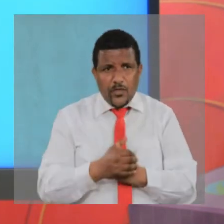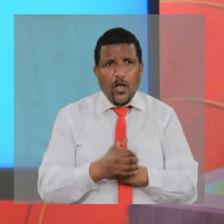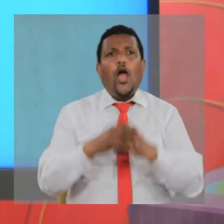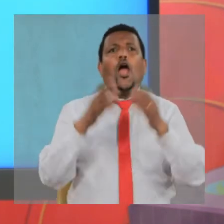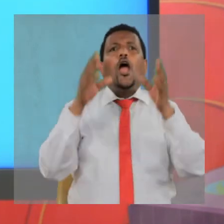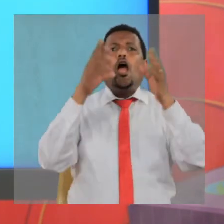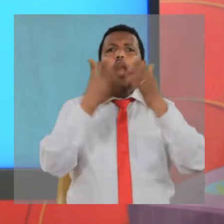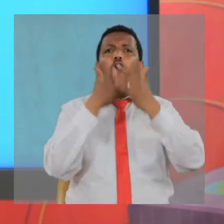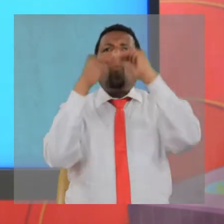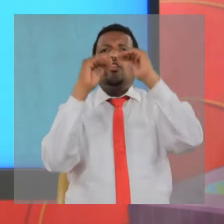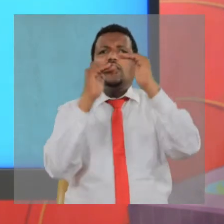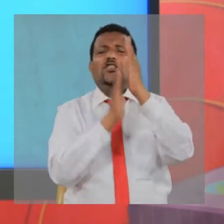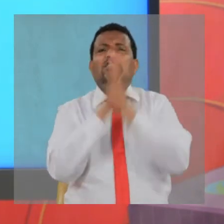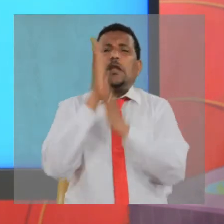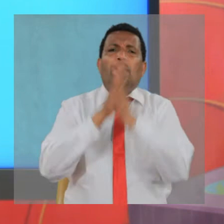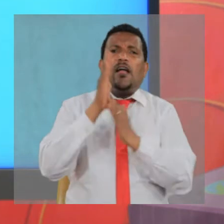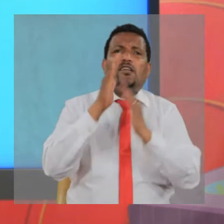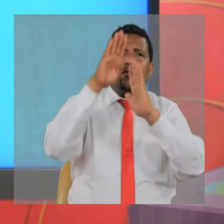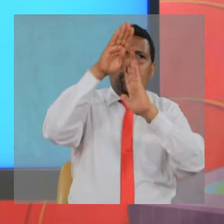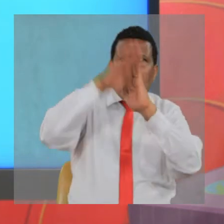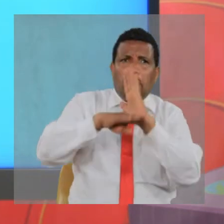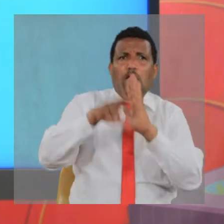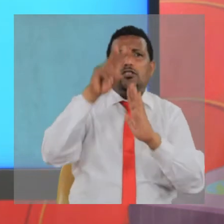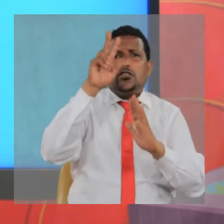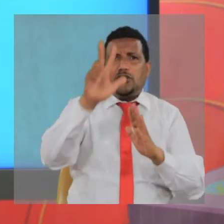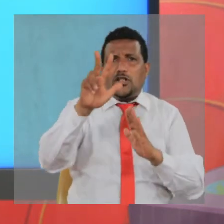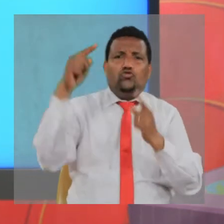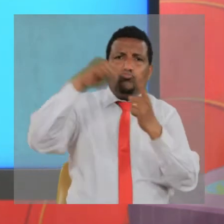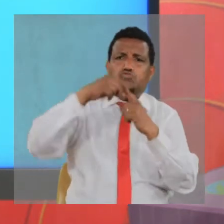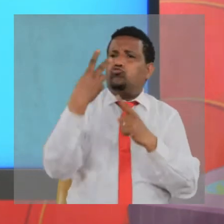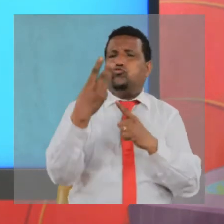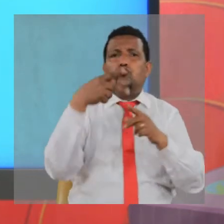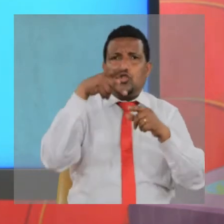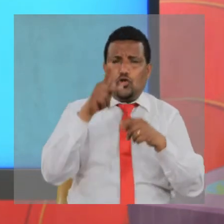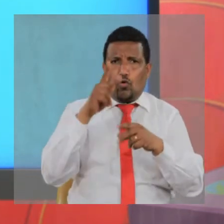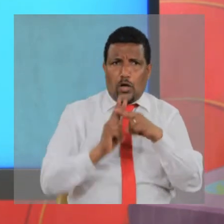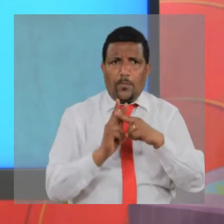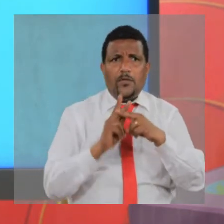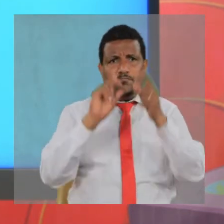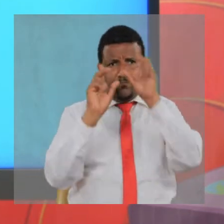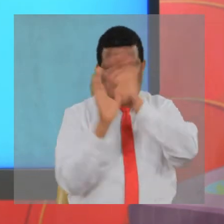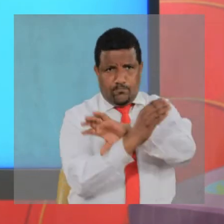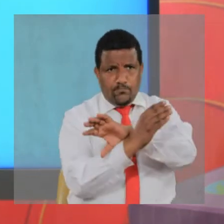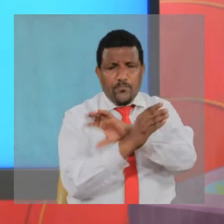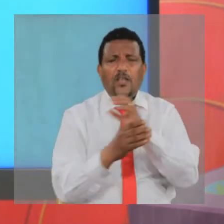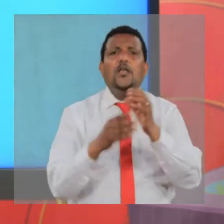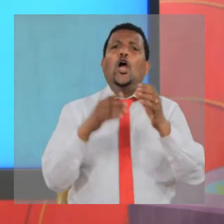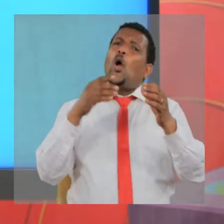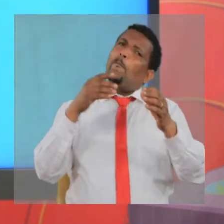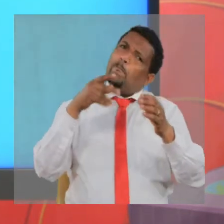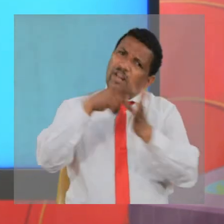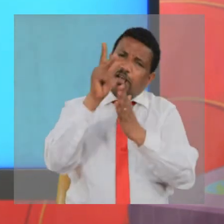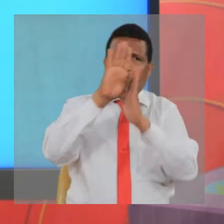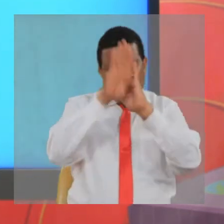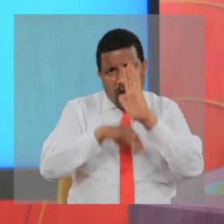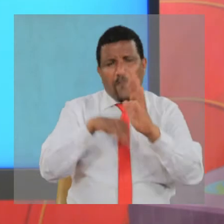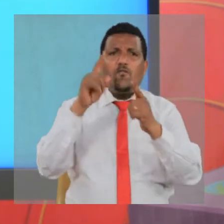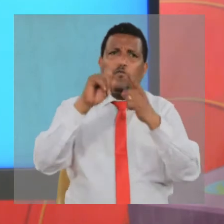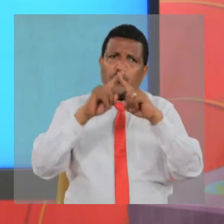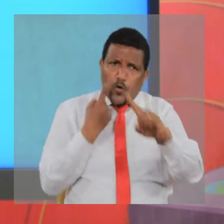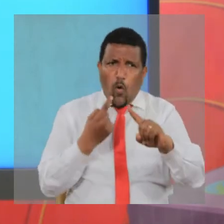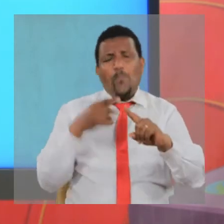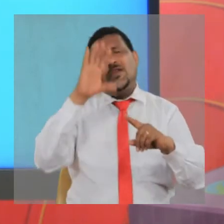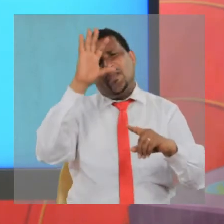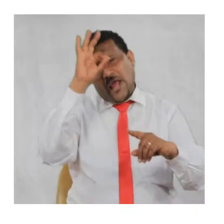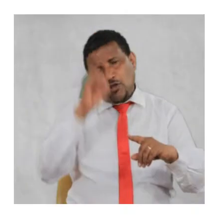quantity demand declined only from 3 kg to 2 kg. Conversely, as price declines from 9 to 10, then